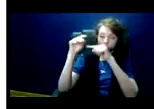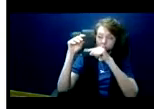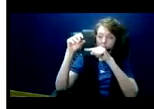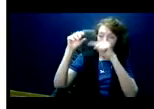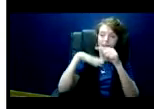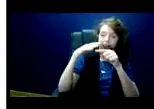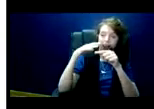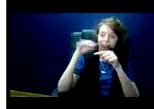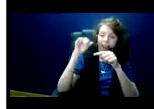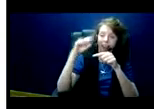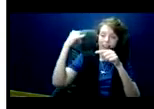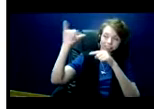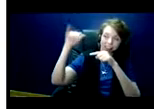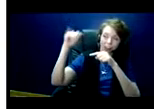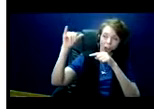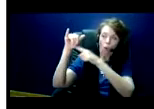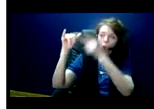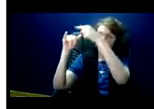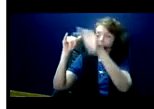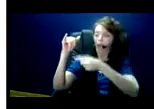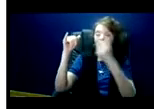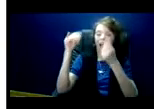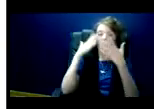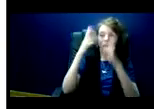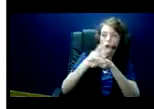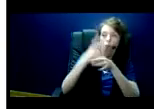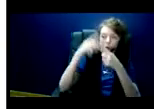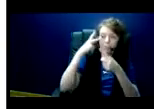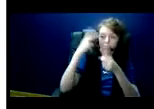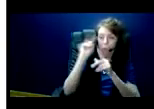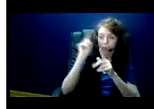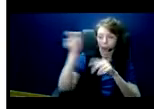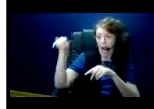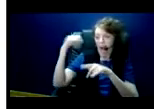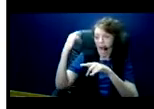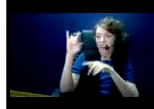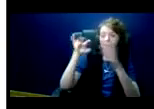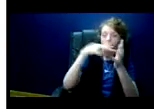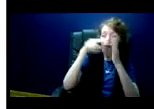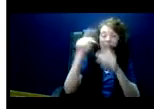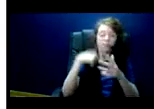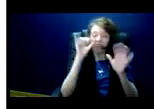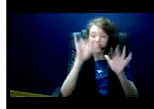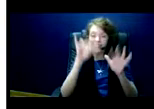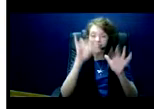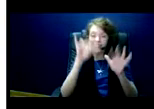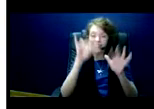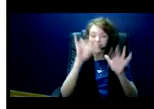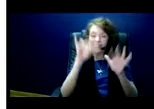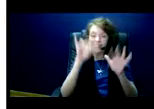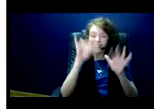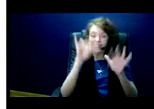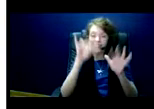some flipping that happens and it's hard to really tell where someone is pointing. So if I say, would you like to be a squirrel or a duck? Then an